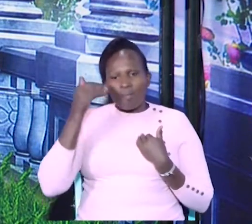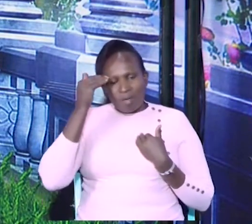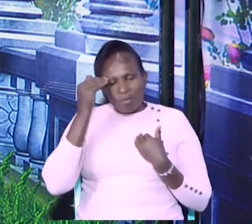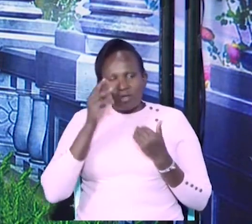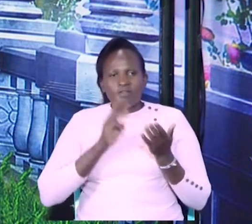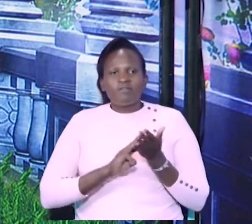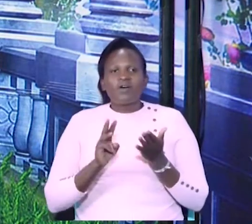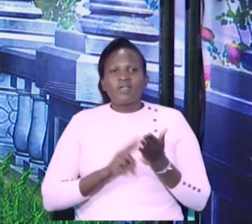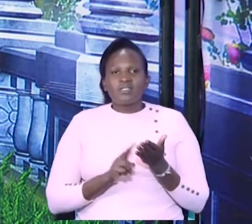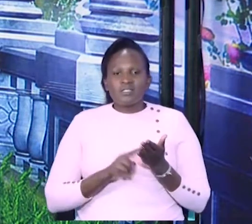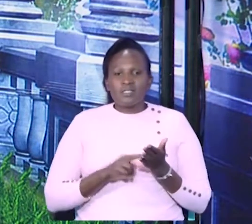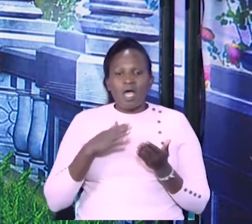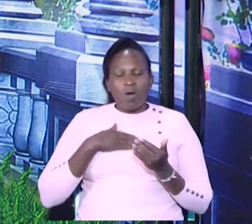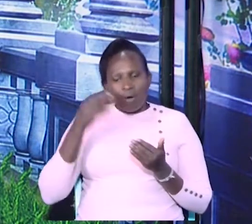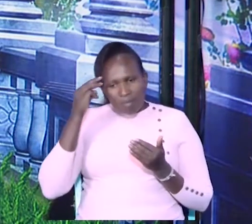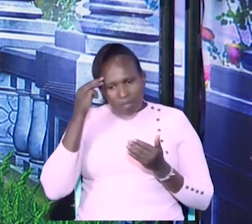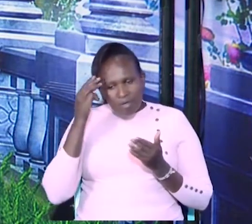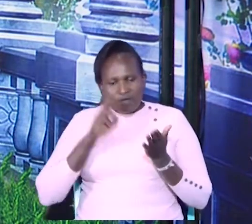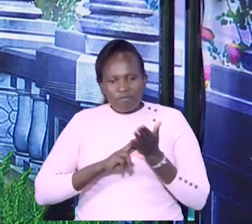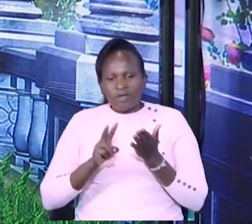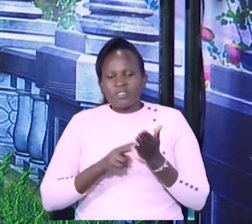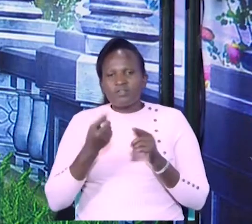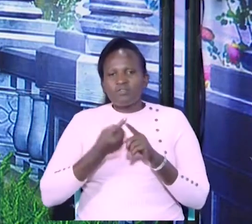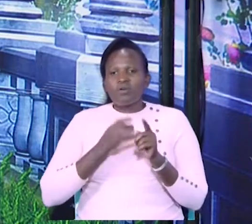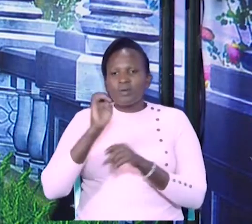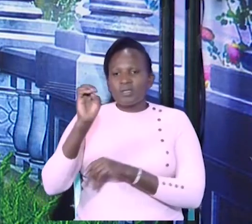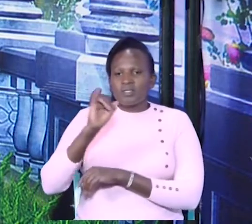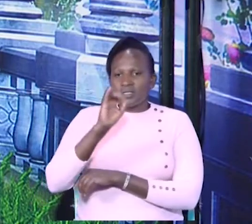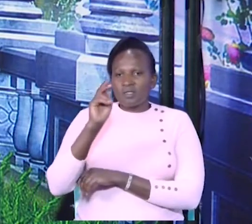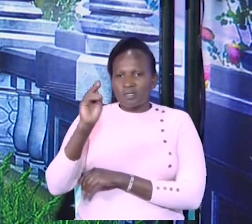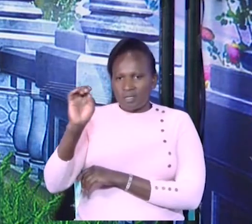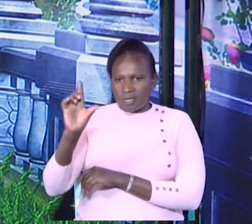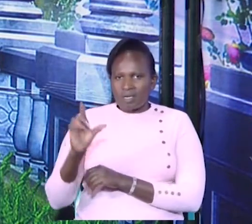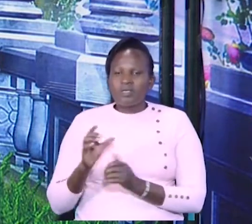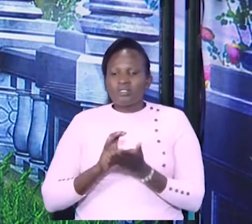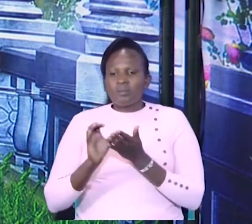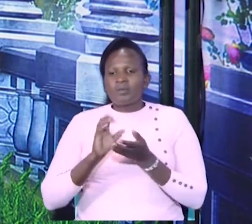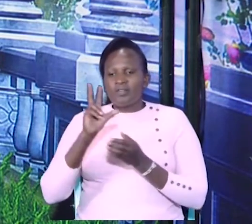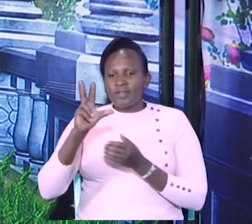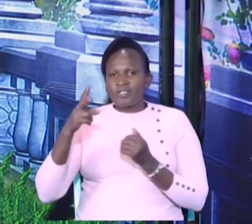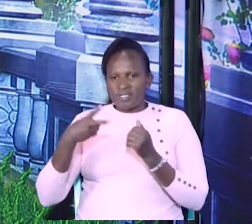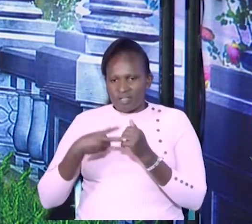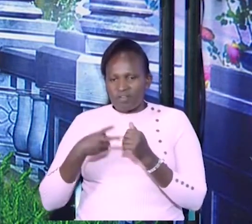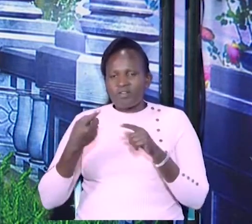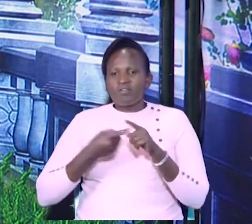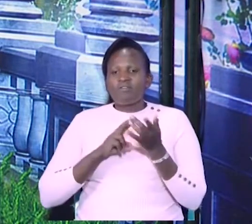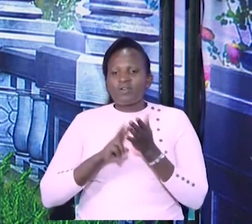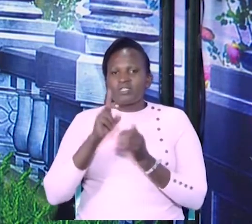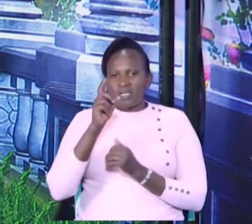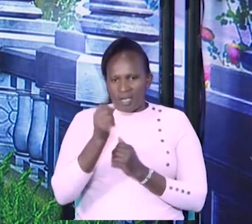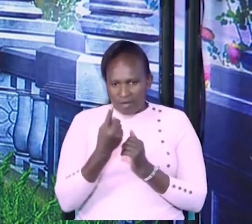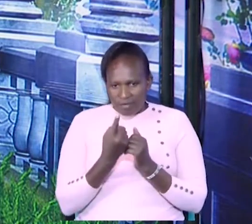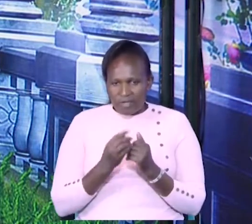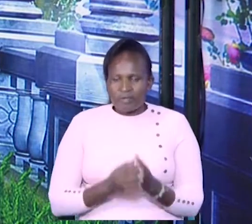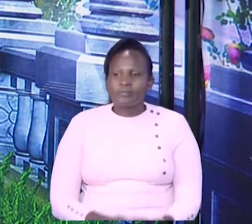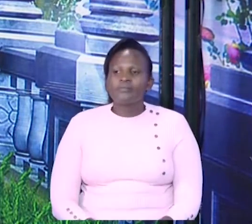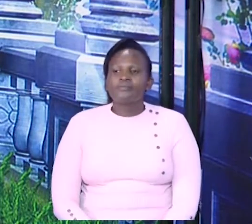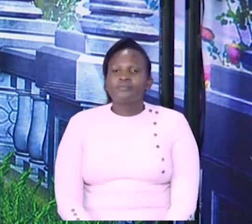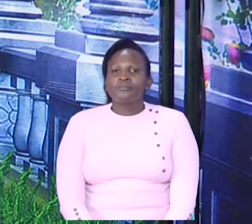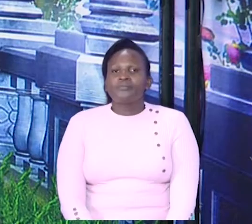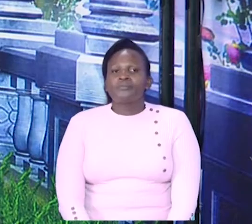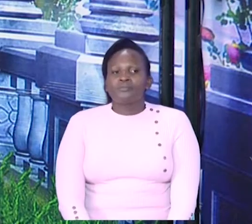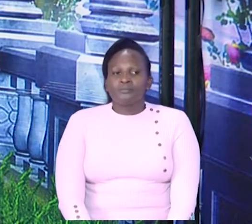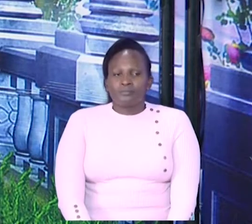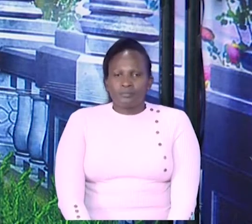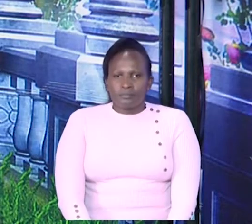verse. Now, our memory verse is from Ezekiel chapter 37, verse 11. Ezekiel chapter 37,